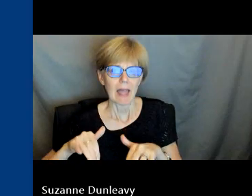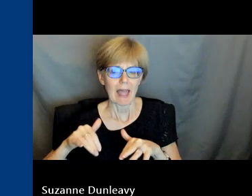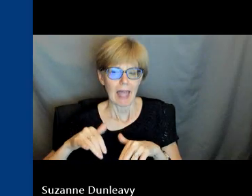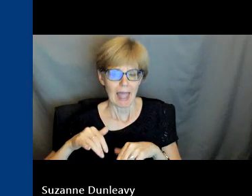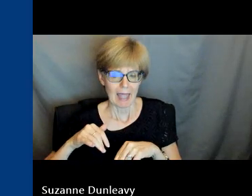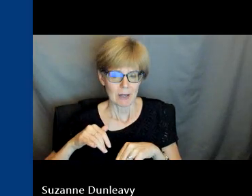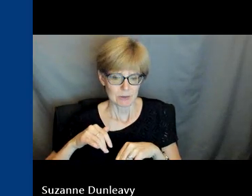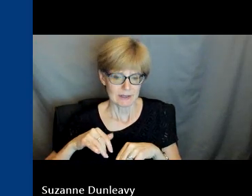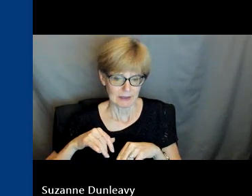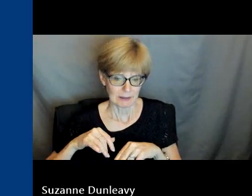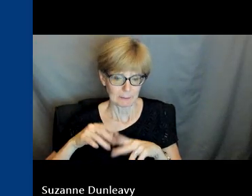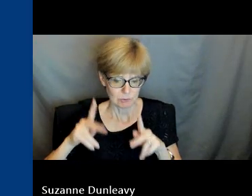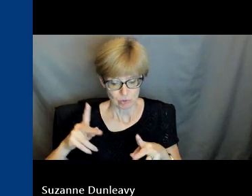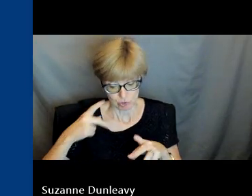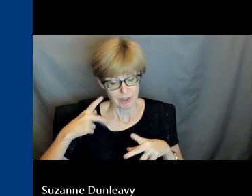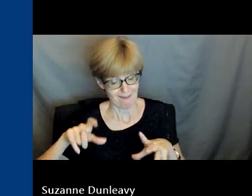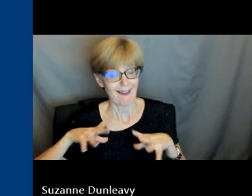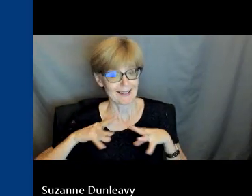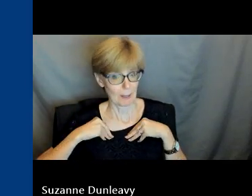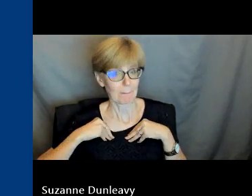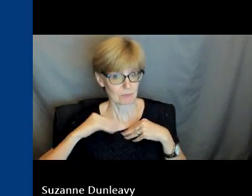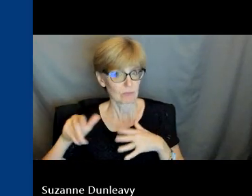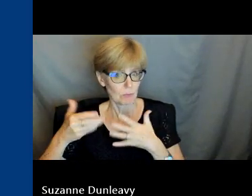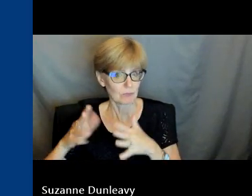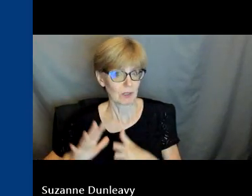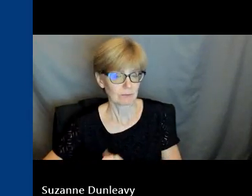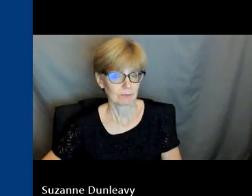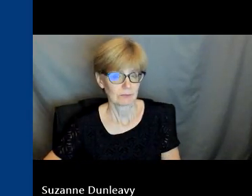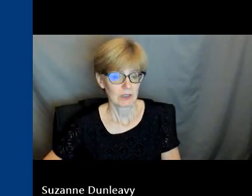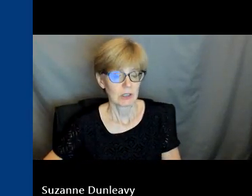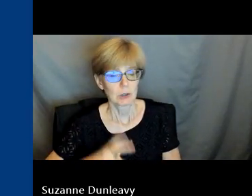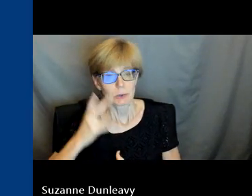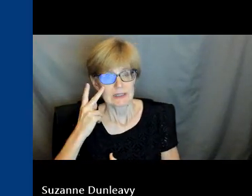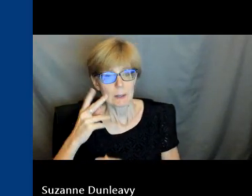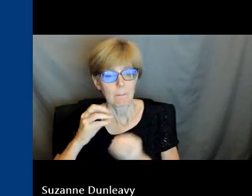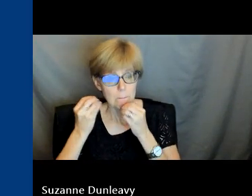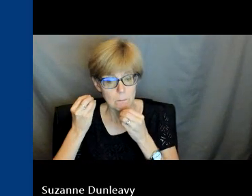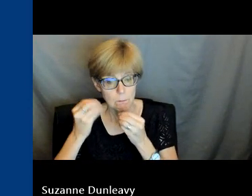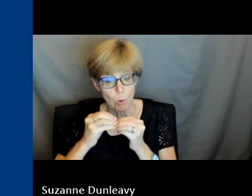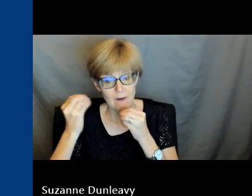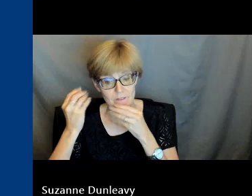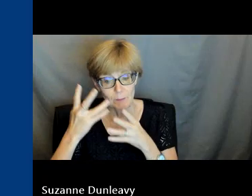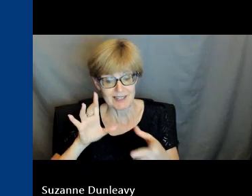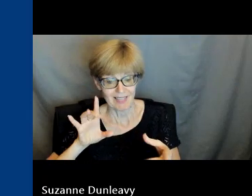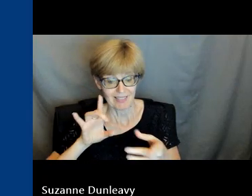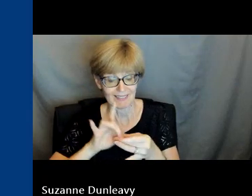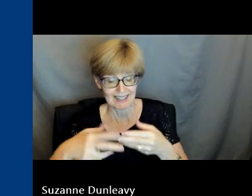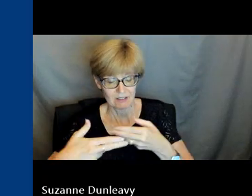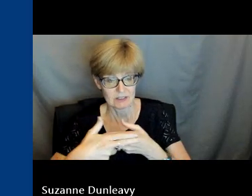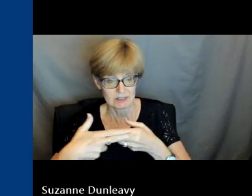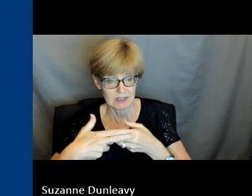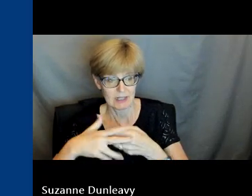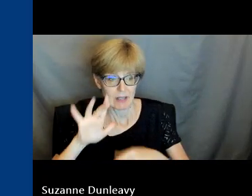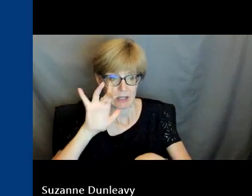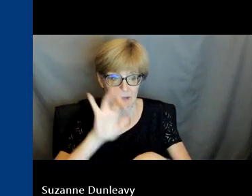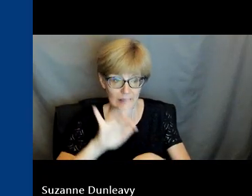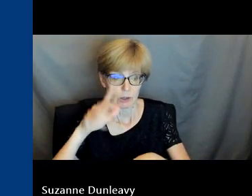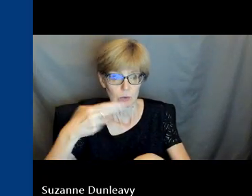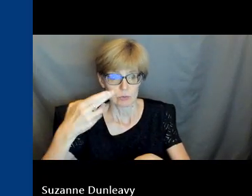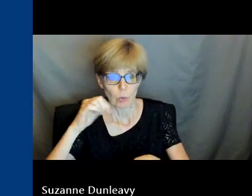that. You can learn more about documentation at the link on the slide here, which goes to HUD's 2020 guidance